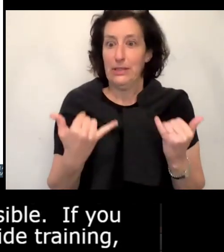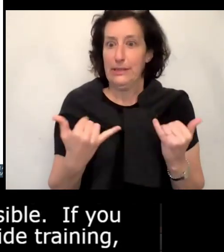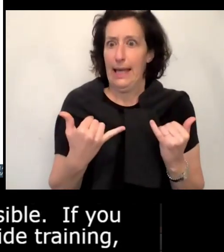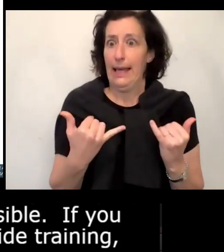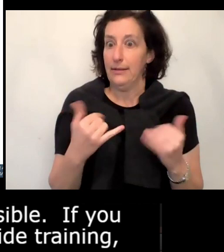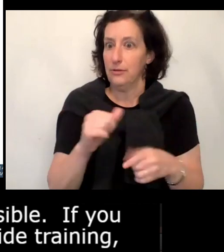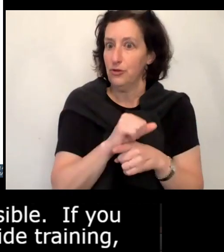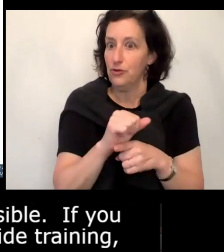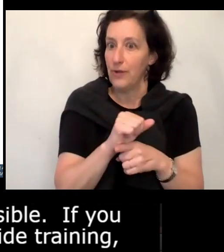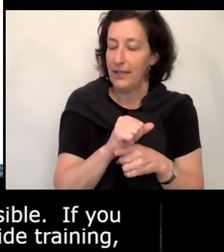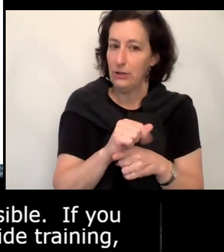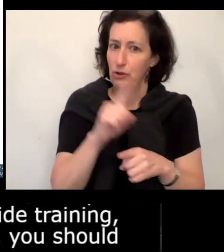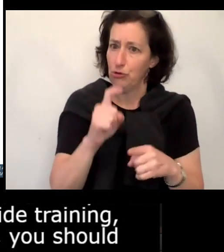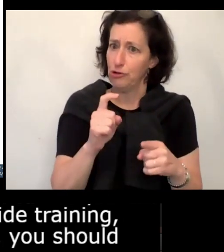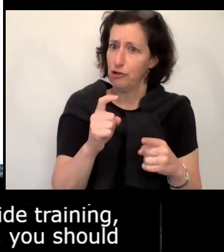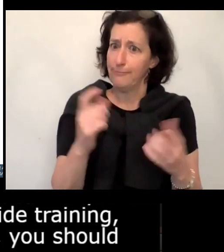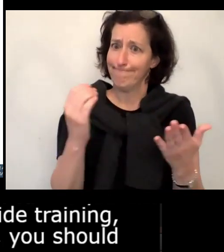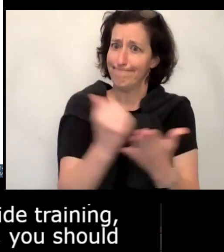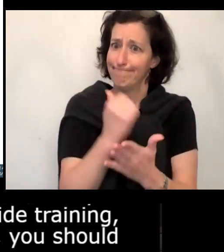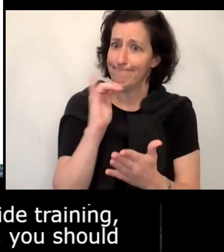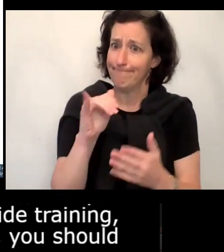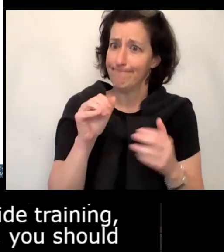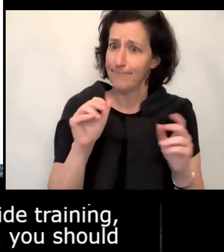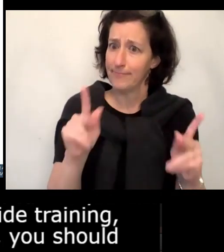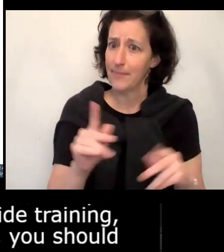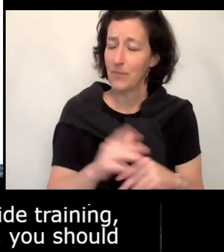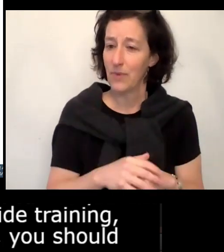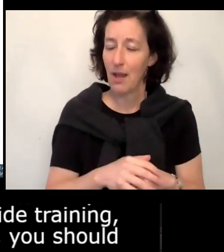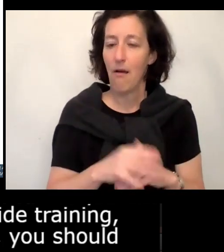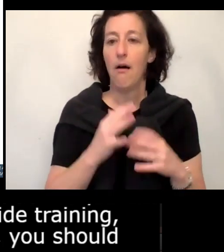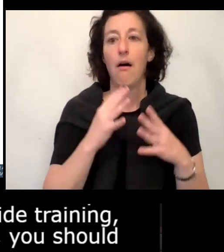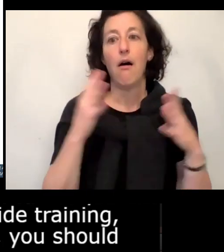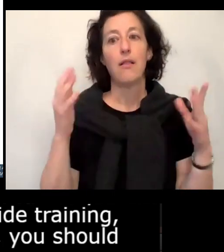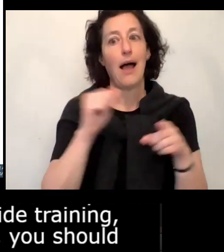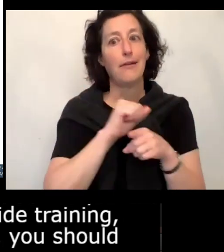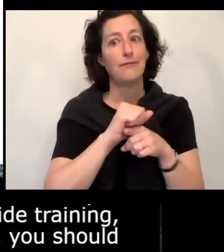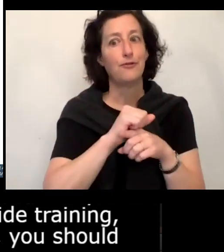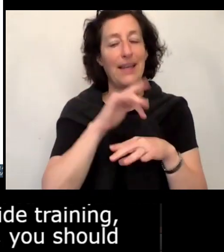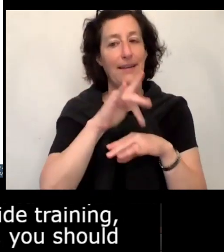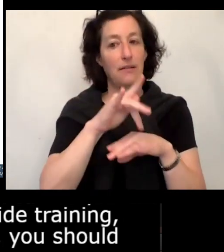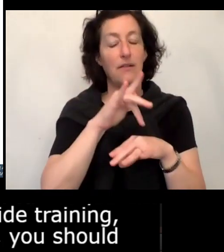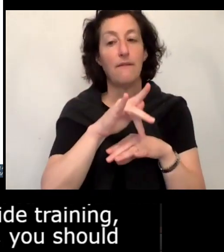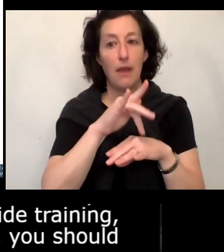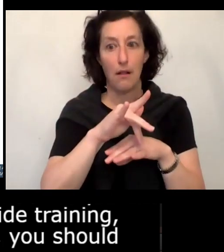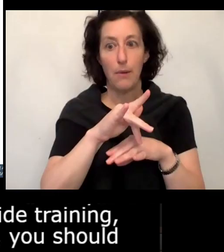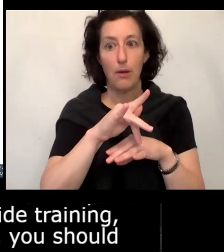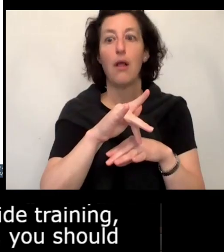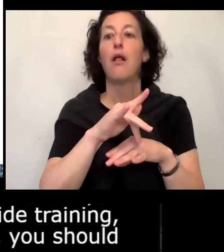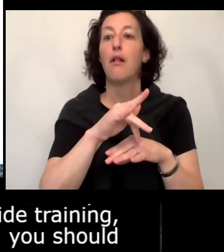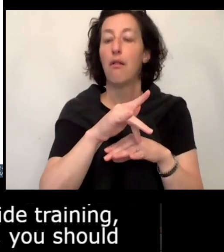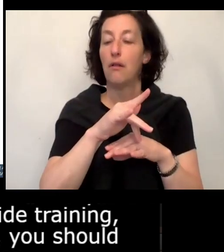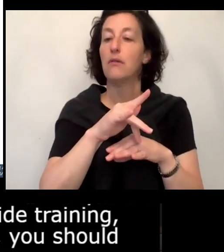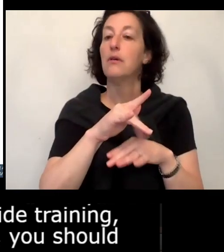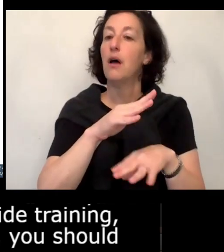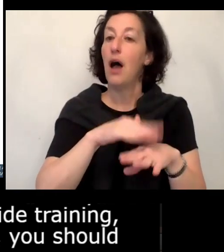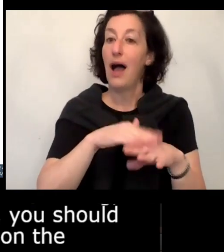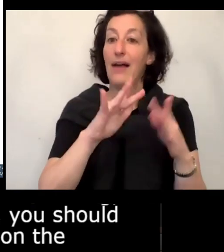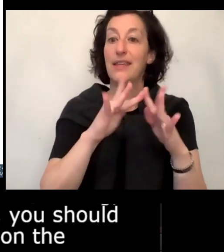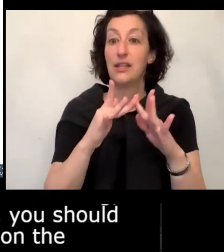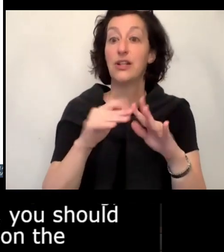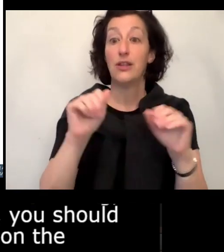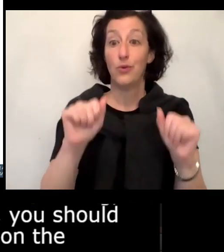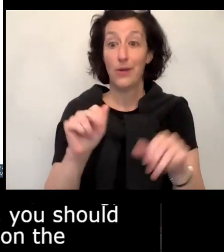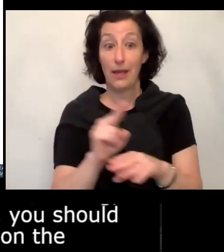do so. There's plenty of training that is out there on the internet that you can bring in, as well